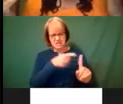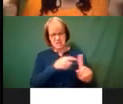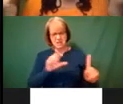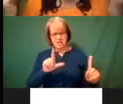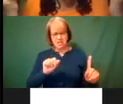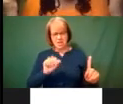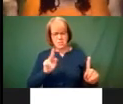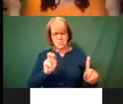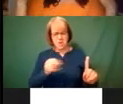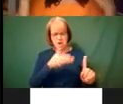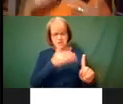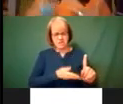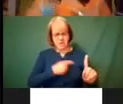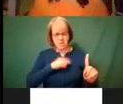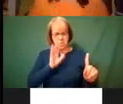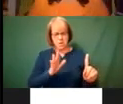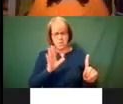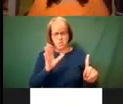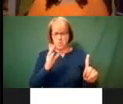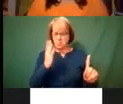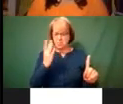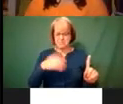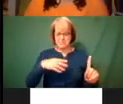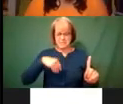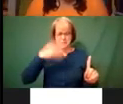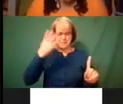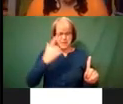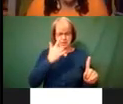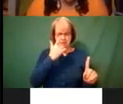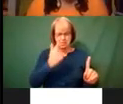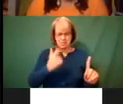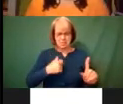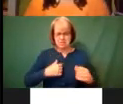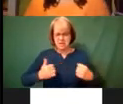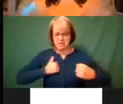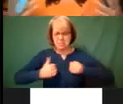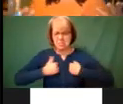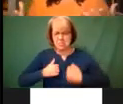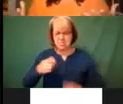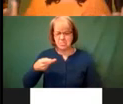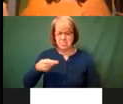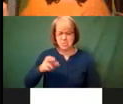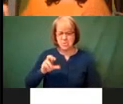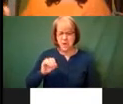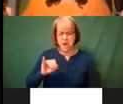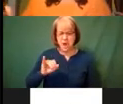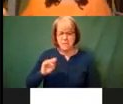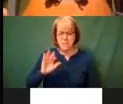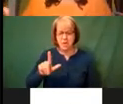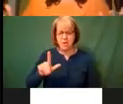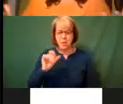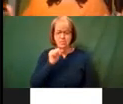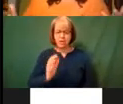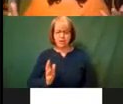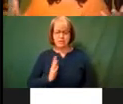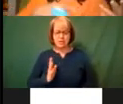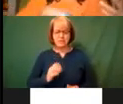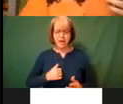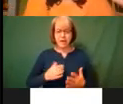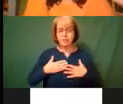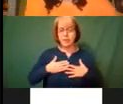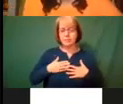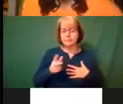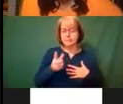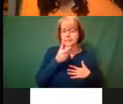on, fantastic, but why does the man look so primal? Why couldn't he have been more dignified or elegant or something?